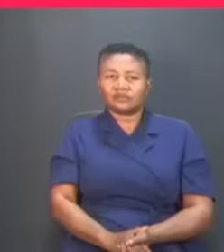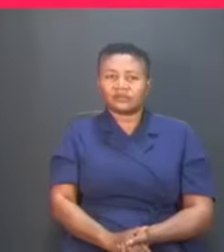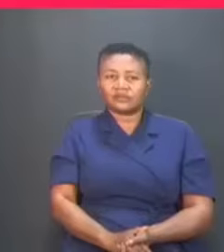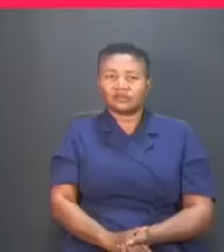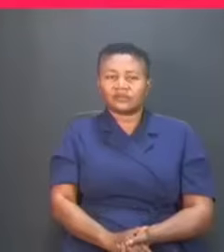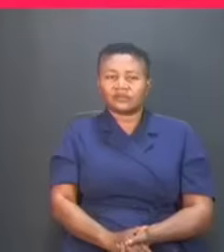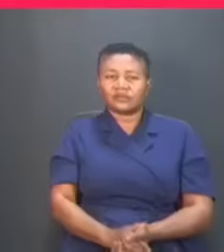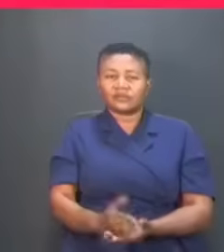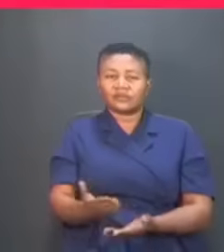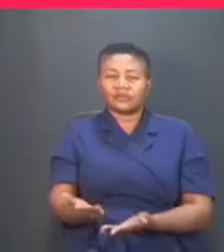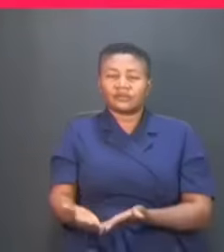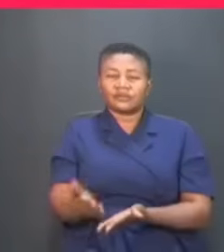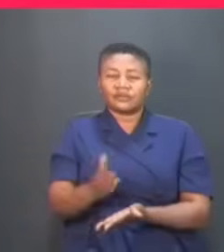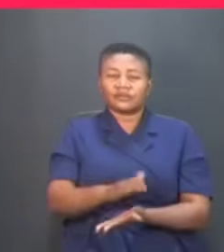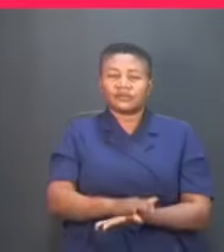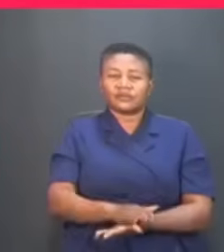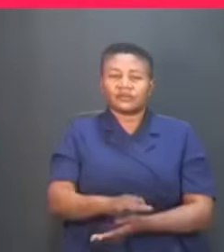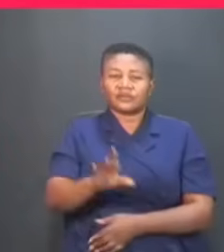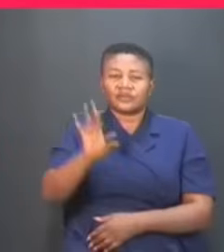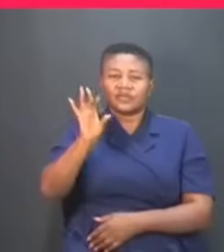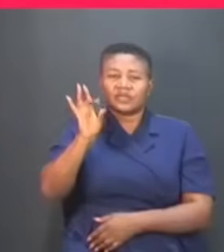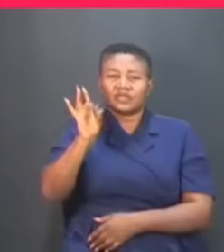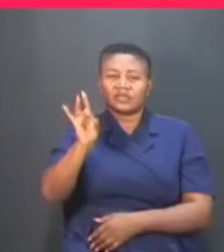Page 8.